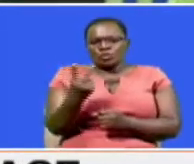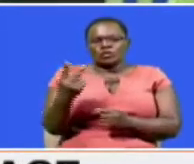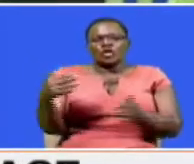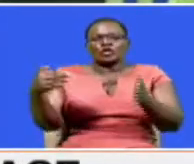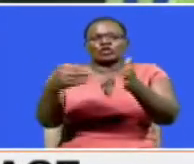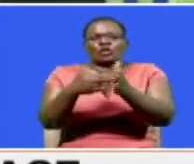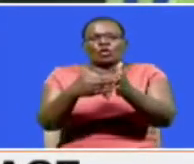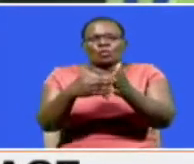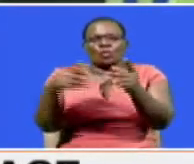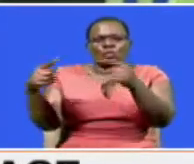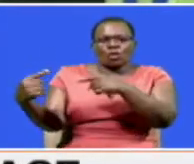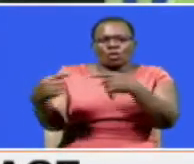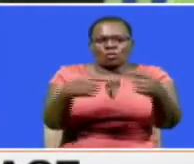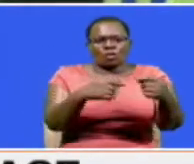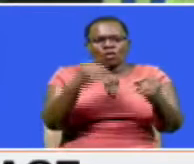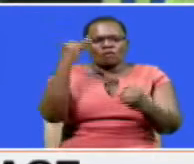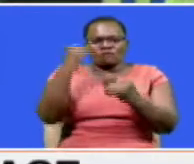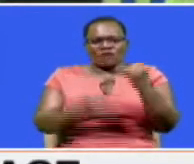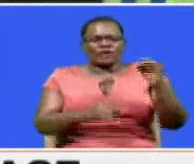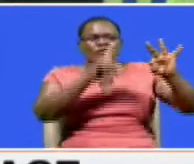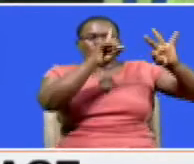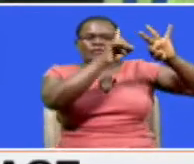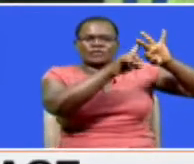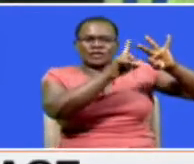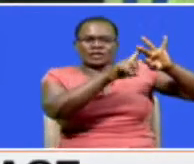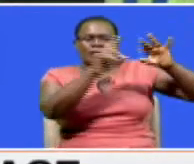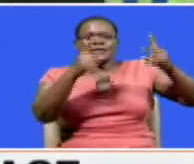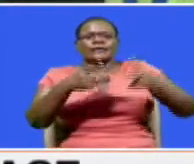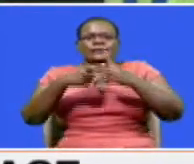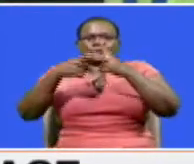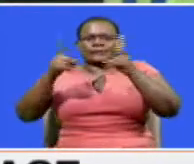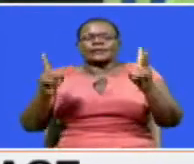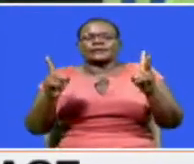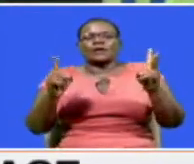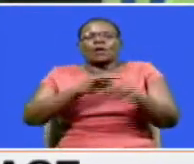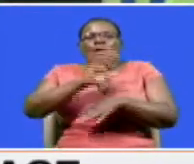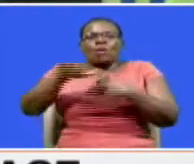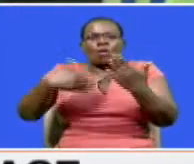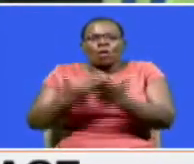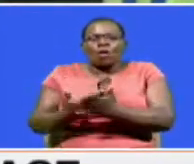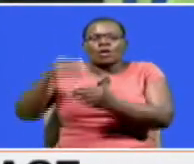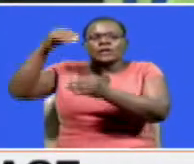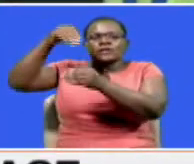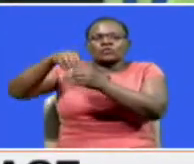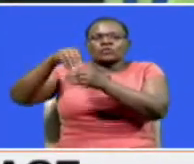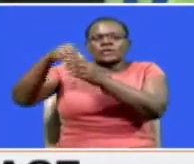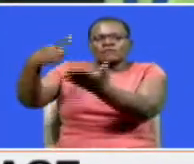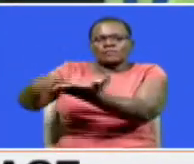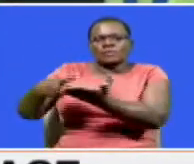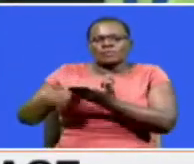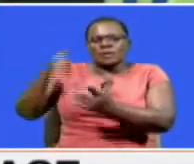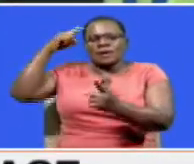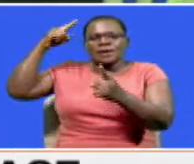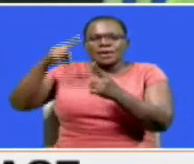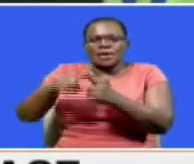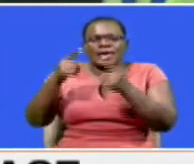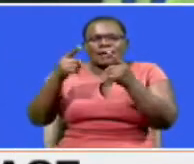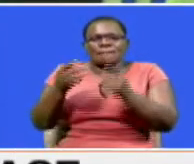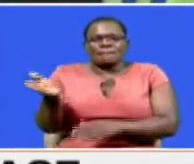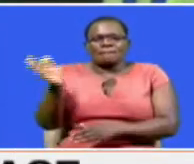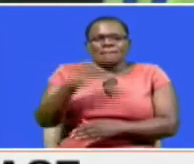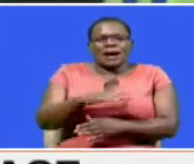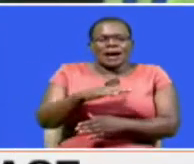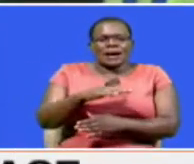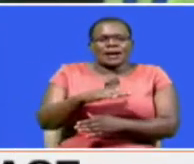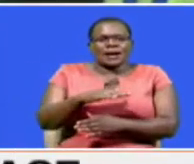stop the war. And number three, commencing all-inclusive dialogue aimed at restoring